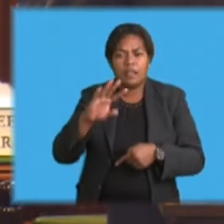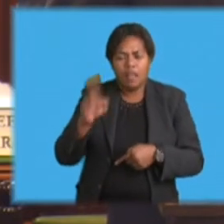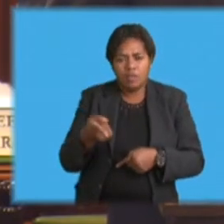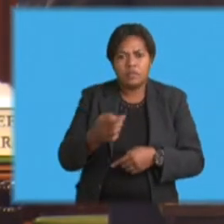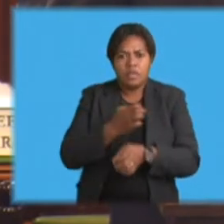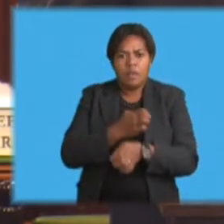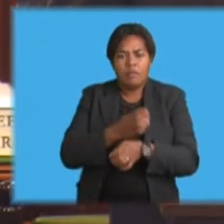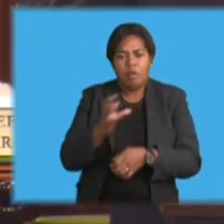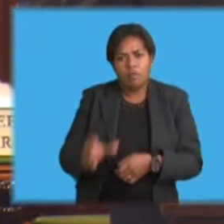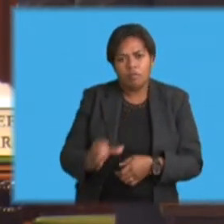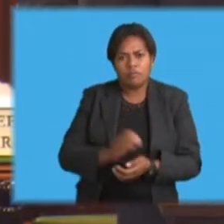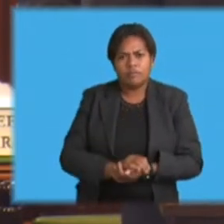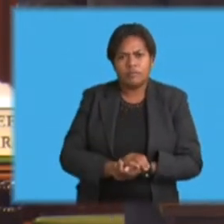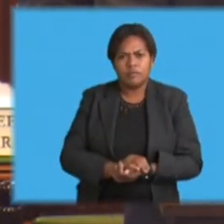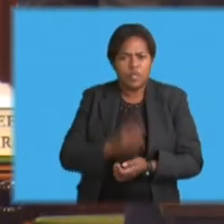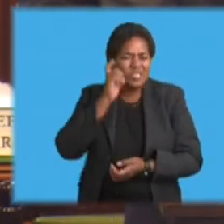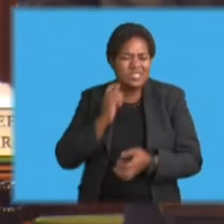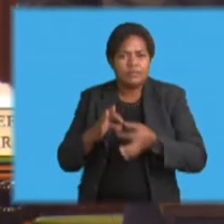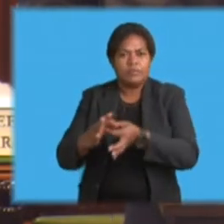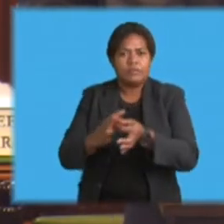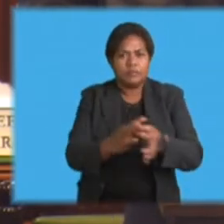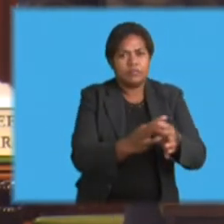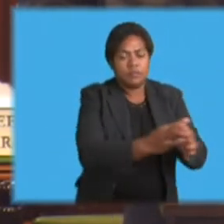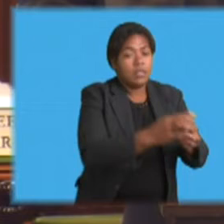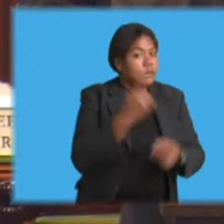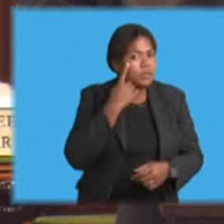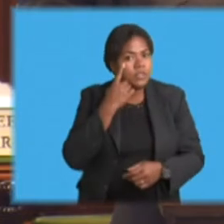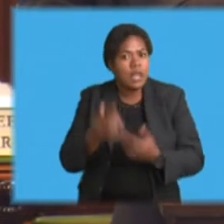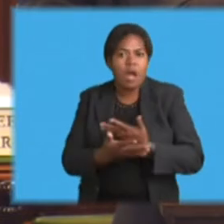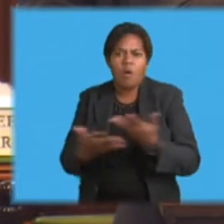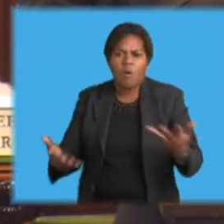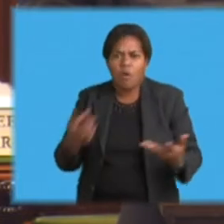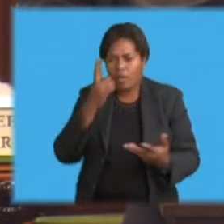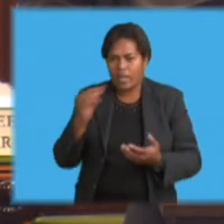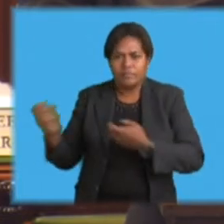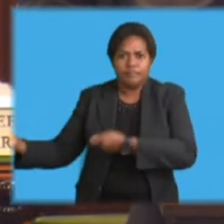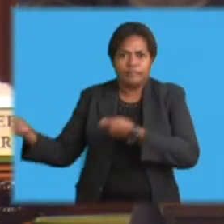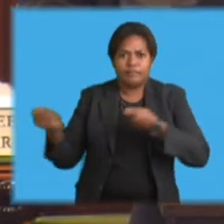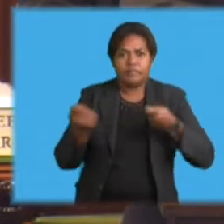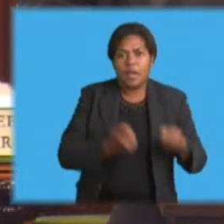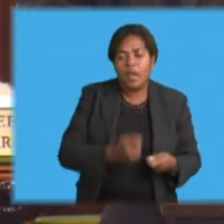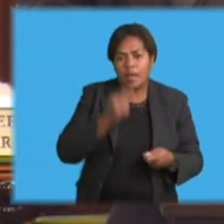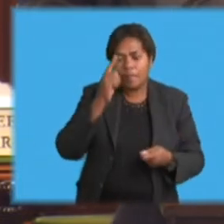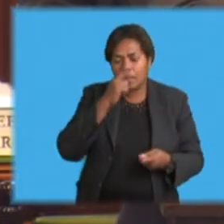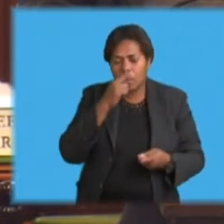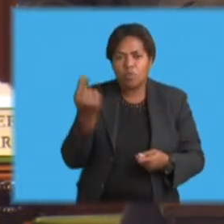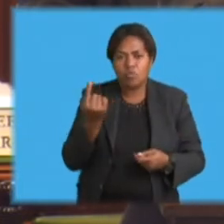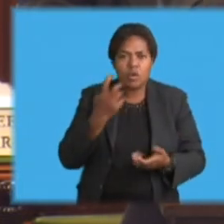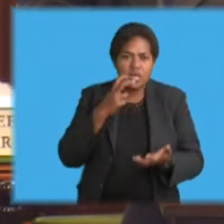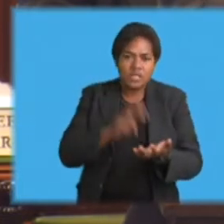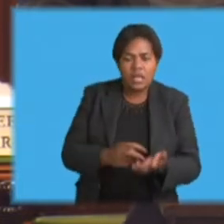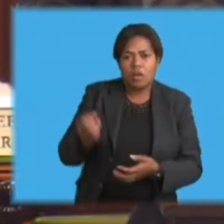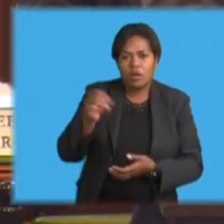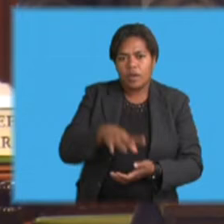we try to get in touch with them to see how we can get the people that are registered with NEC attached or given